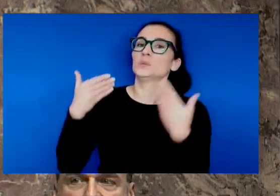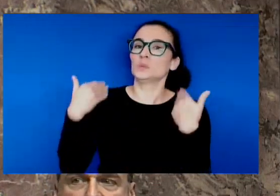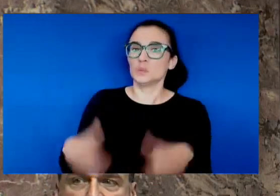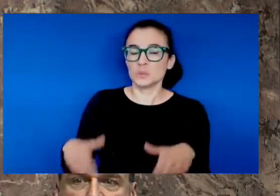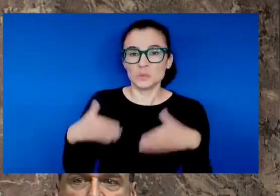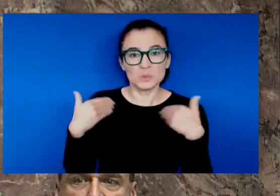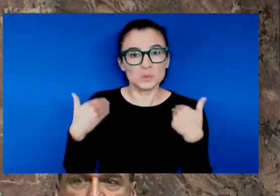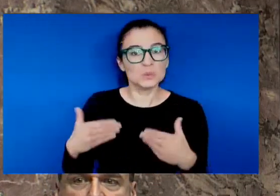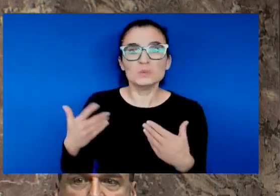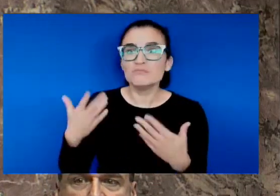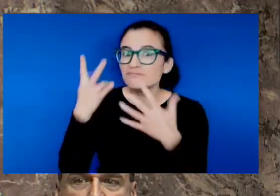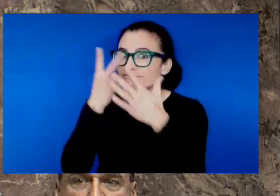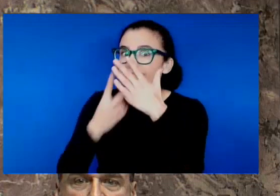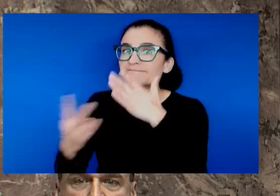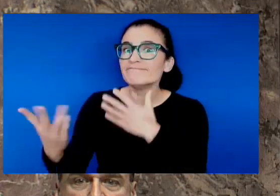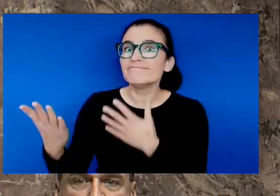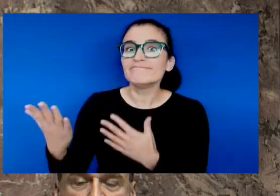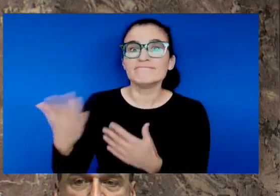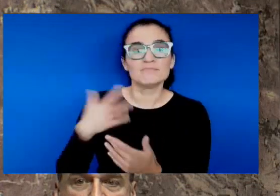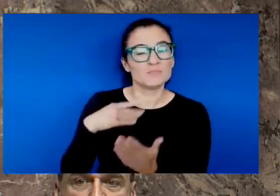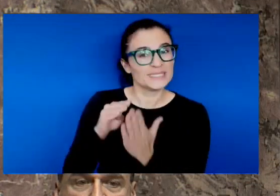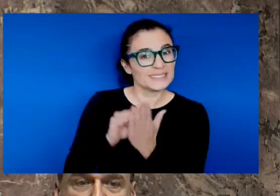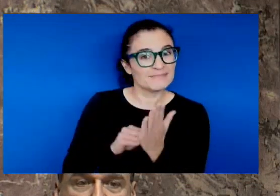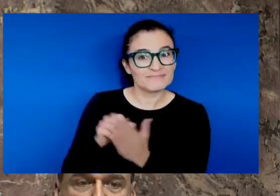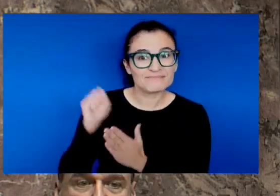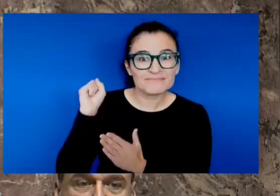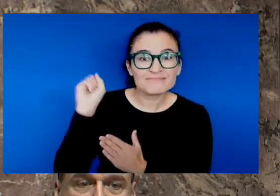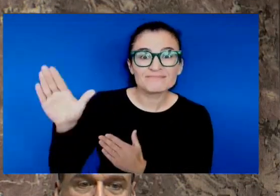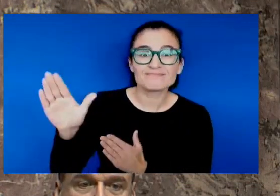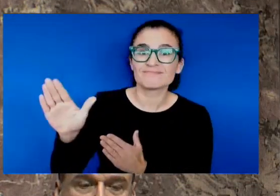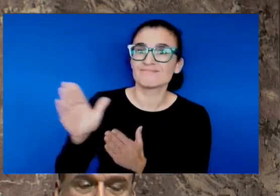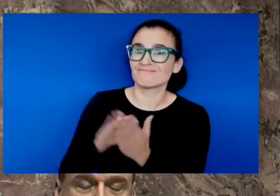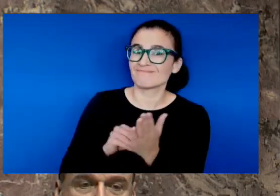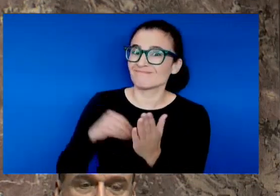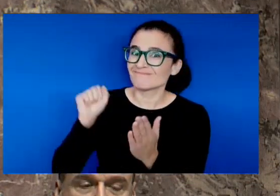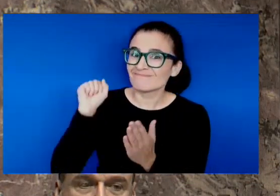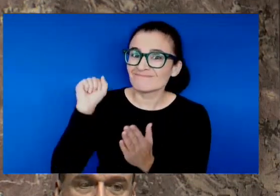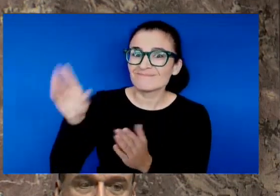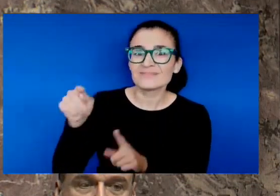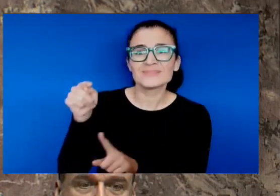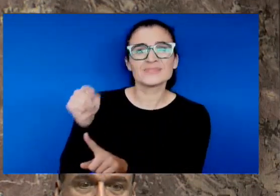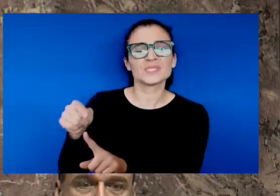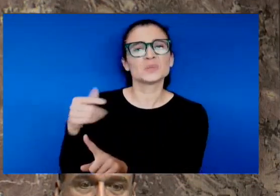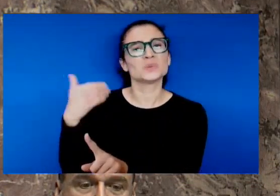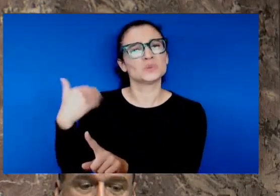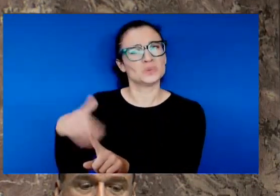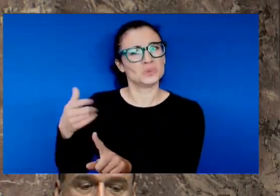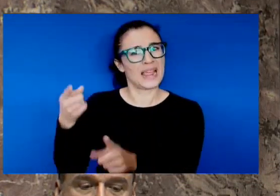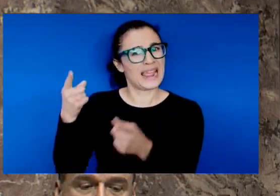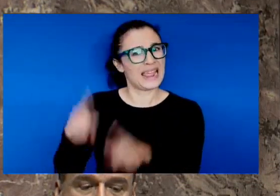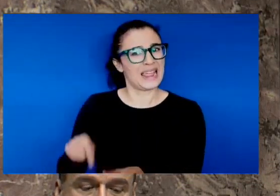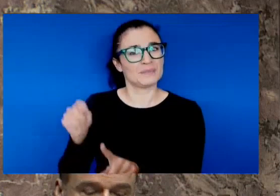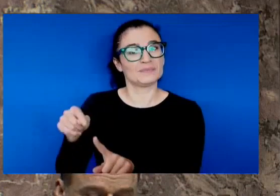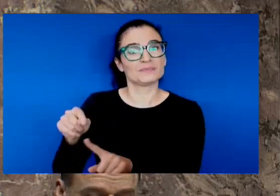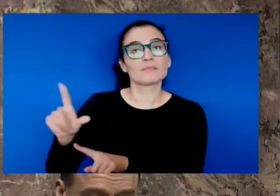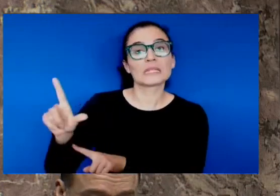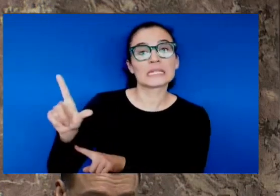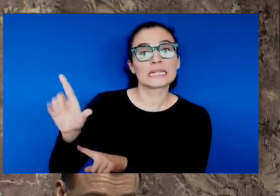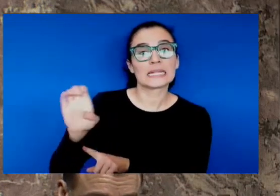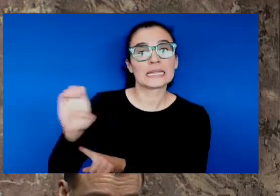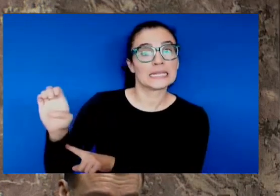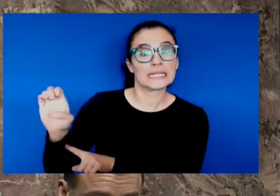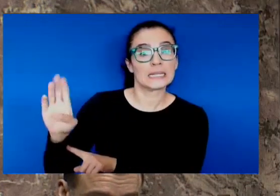deceased constituent Lee Butler, a horror story of severe neglect and deplorable conditions. I've just